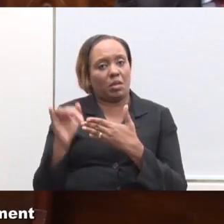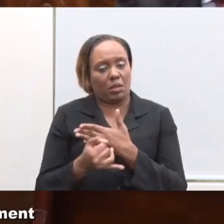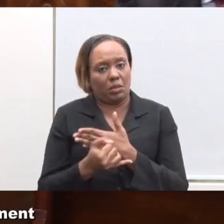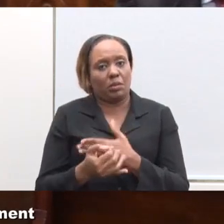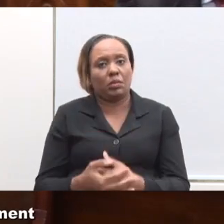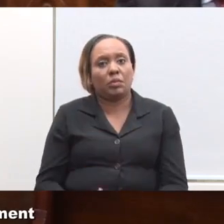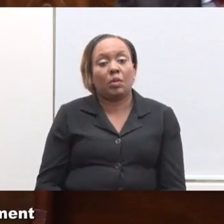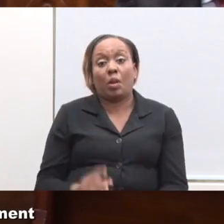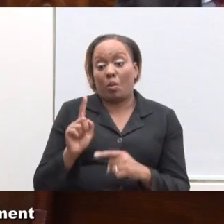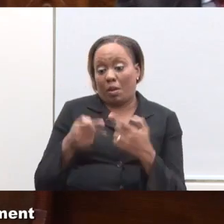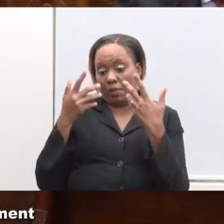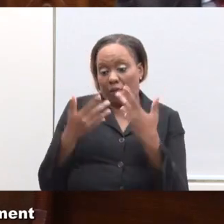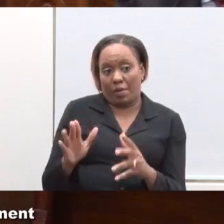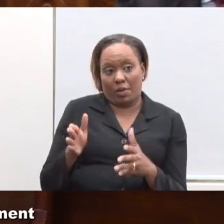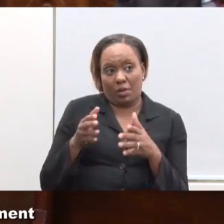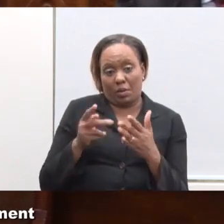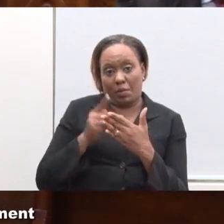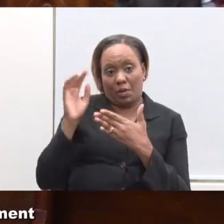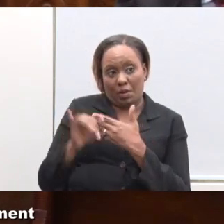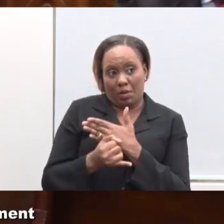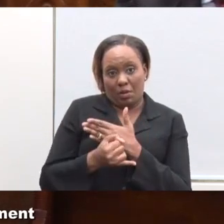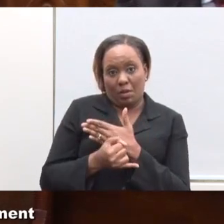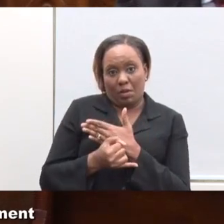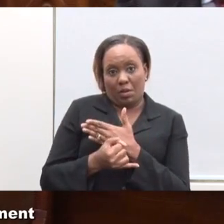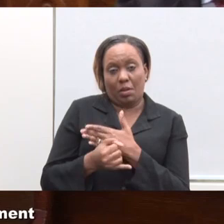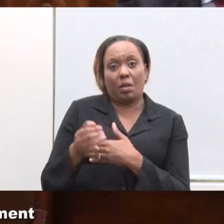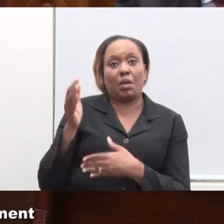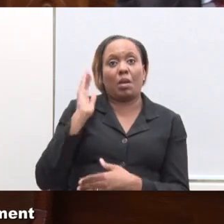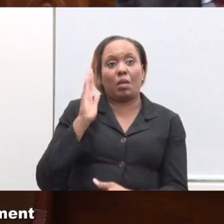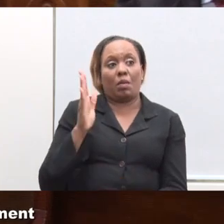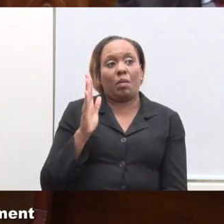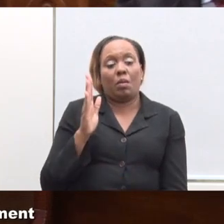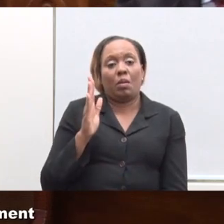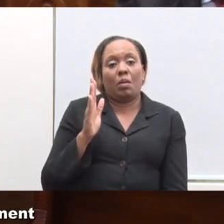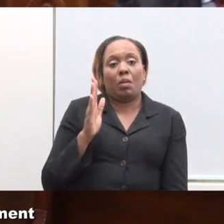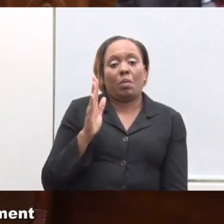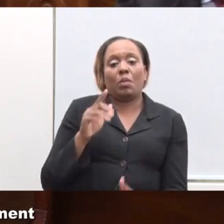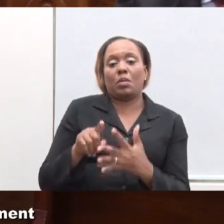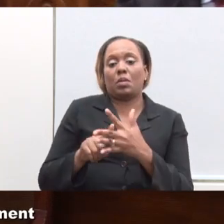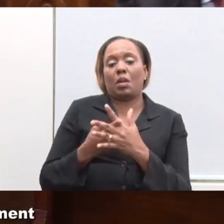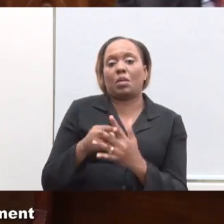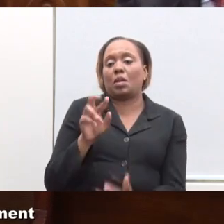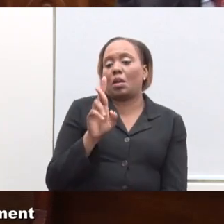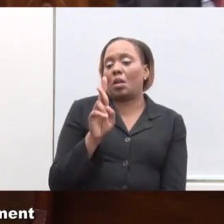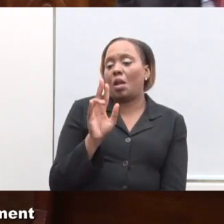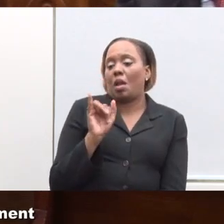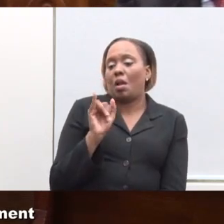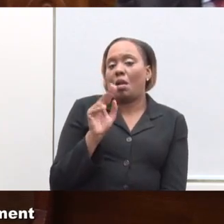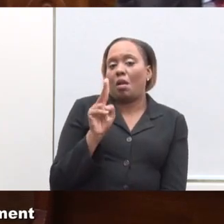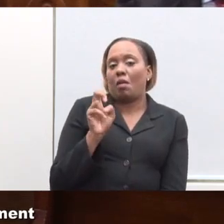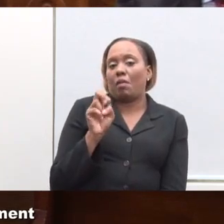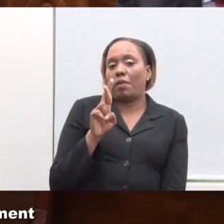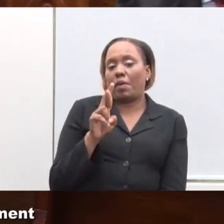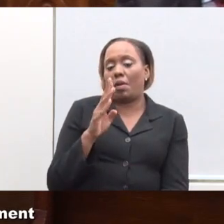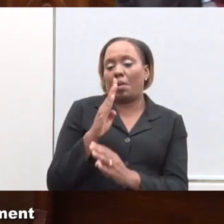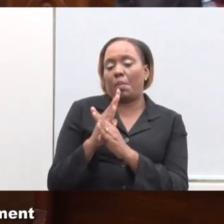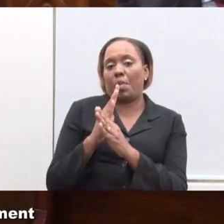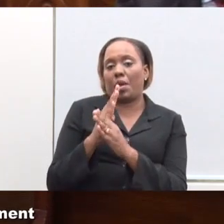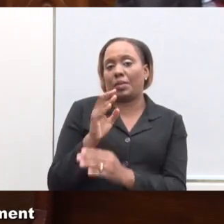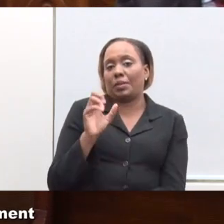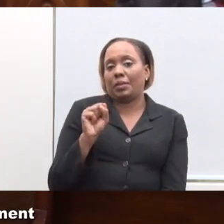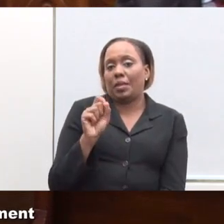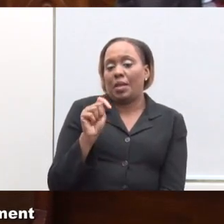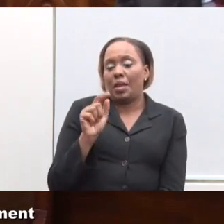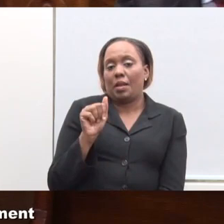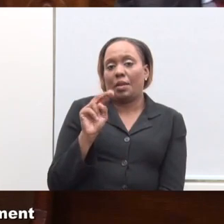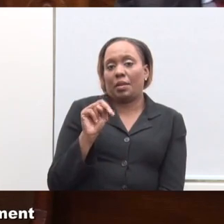we finish Fairchild Street, we will go seamlessly into the river bus stand, because it must be important to us